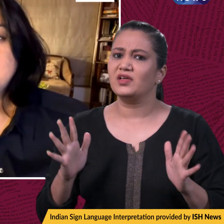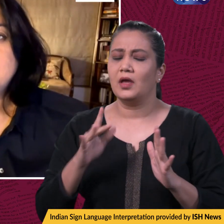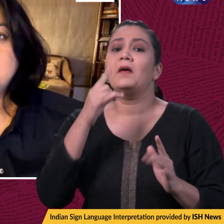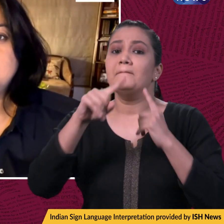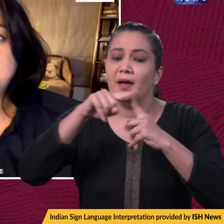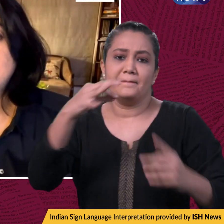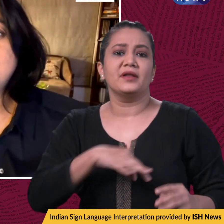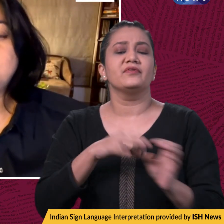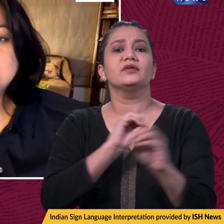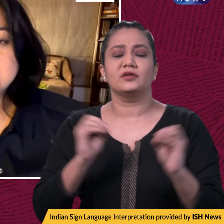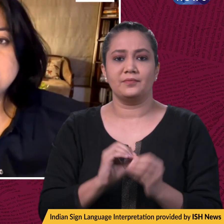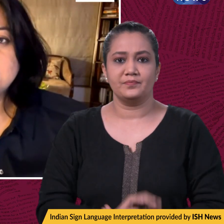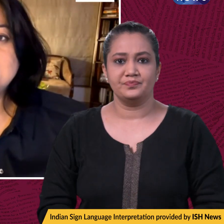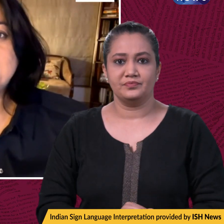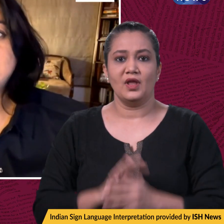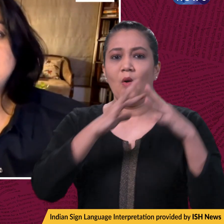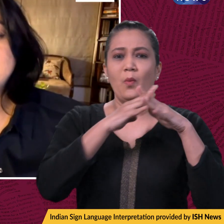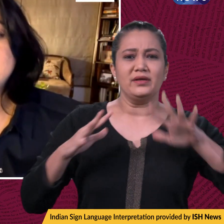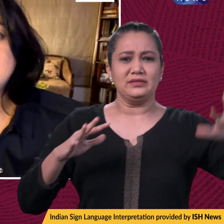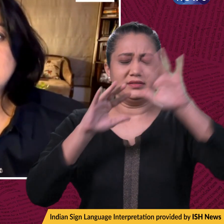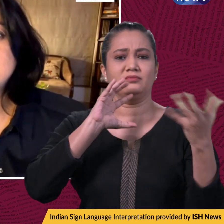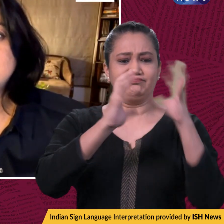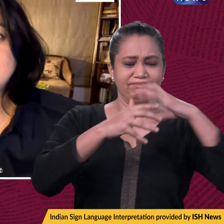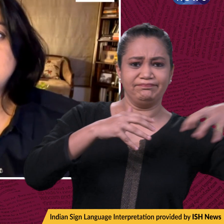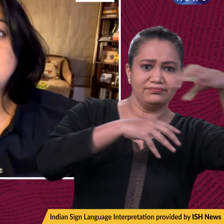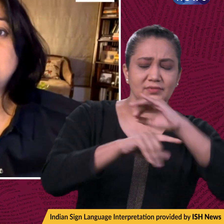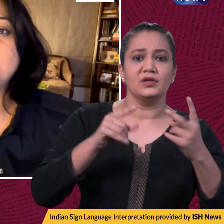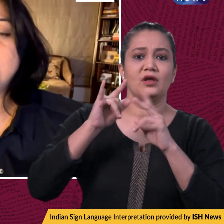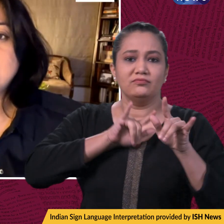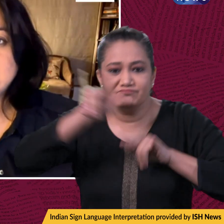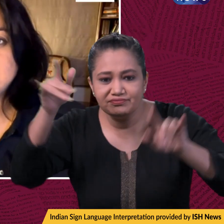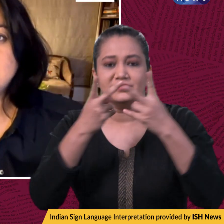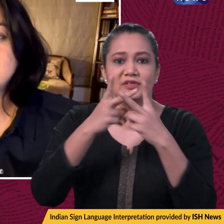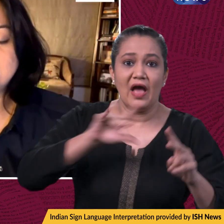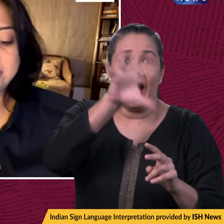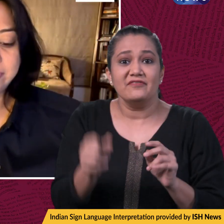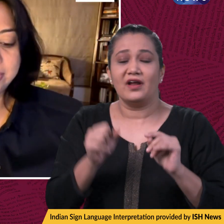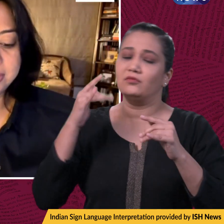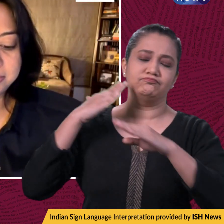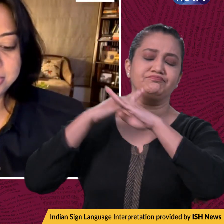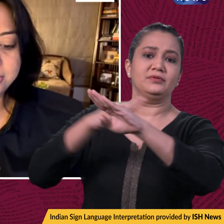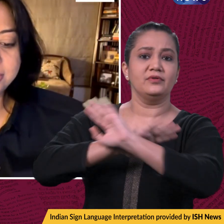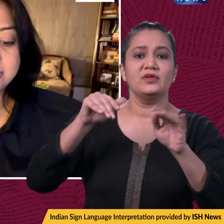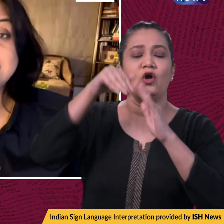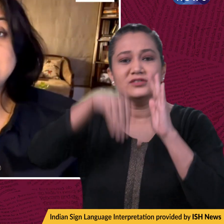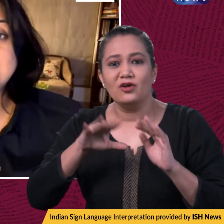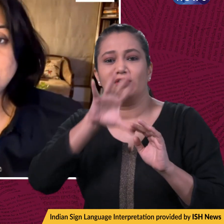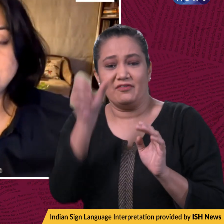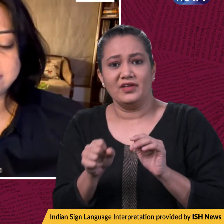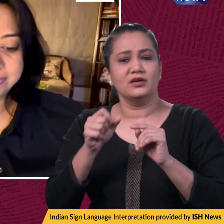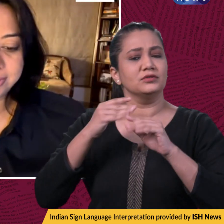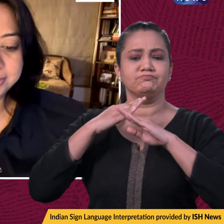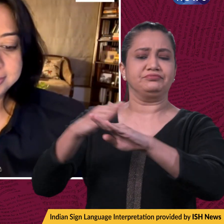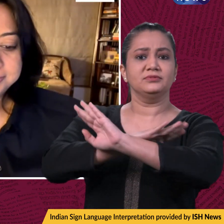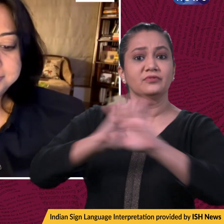Remember, most of the Western countries have banned flights and travel out of Africa or South Africa in particular, or the southern